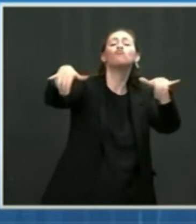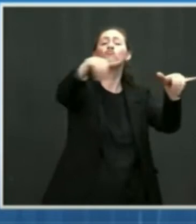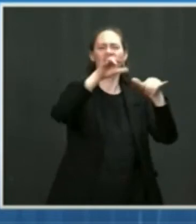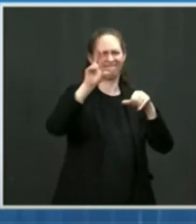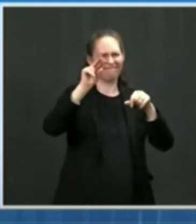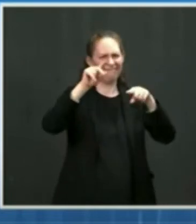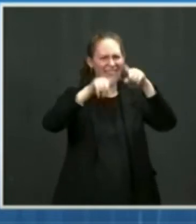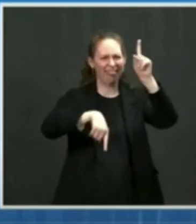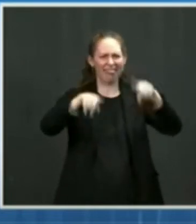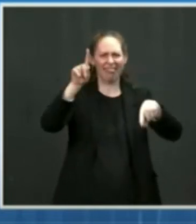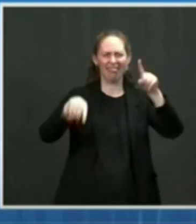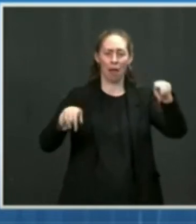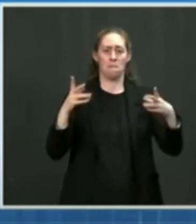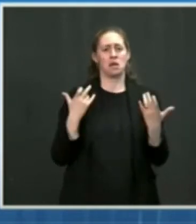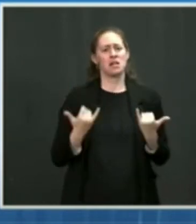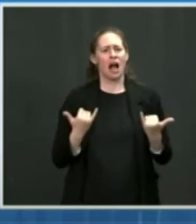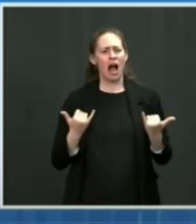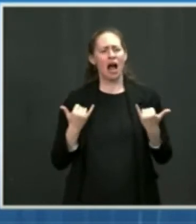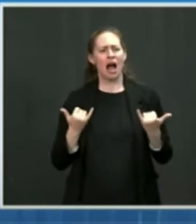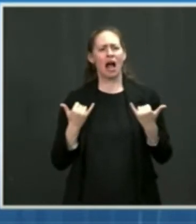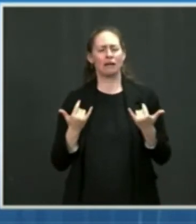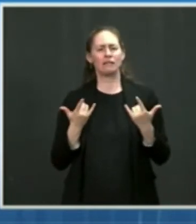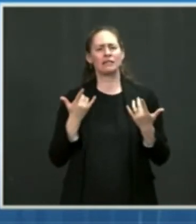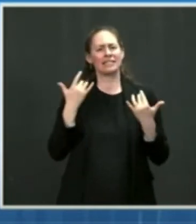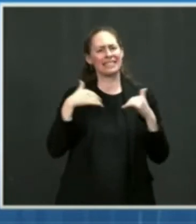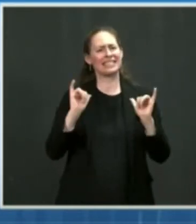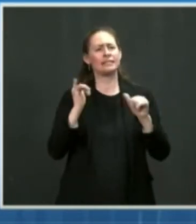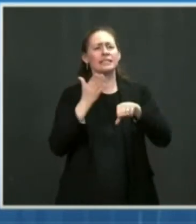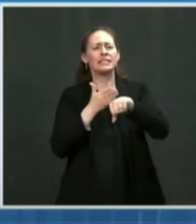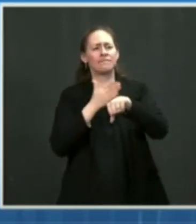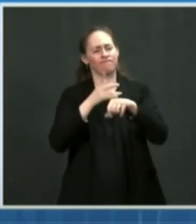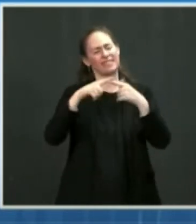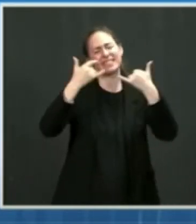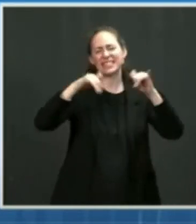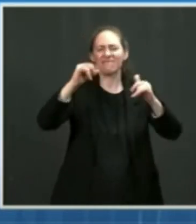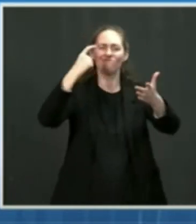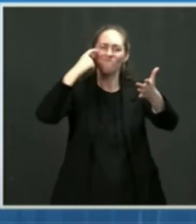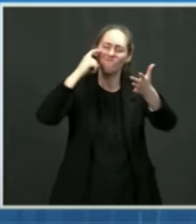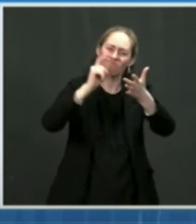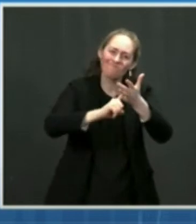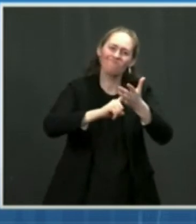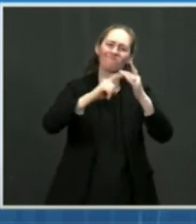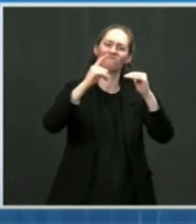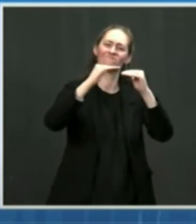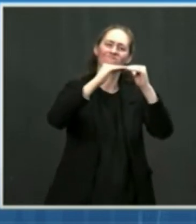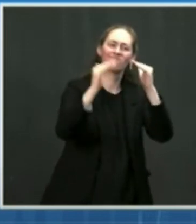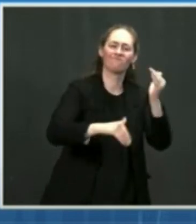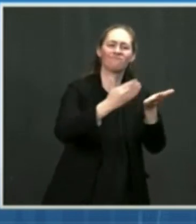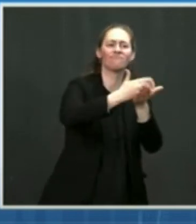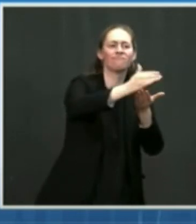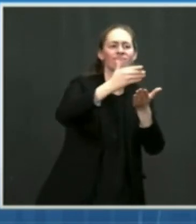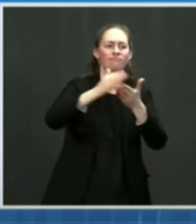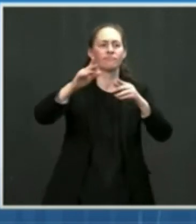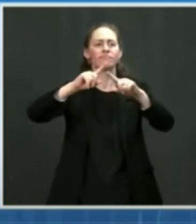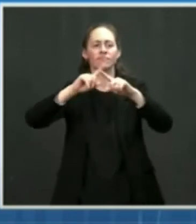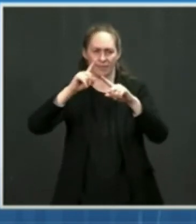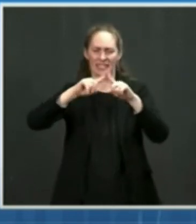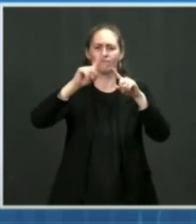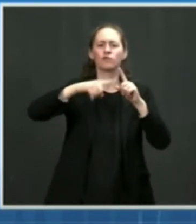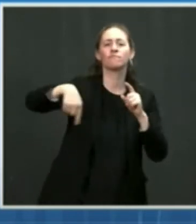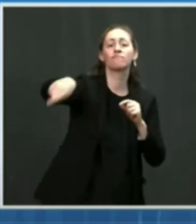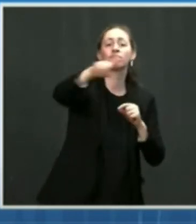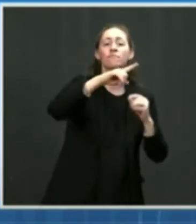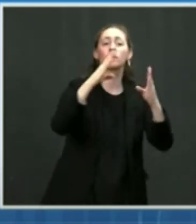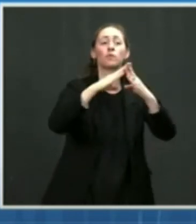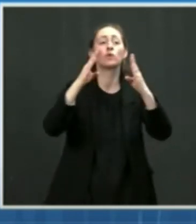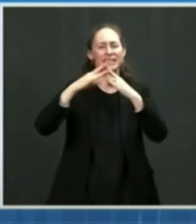2020, there were disparities among racial and ethnic groups in all 4 regions of the country, with the largest disparity among